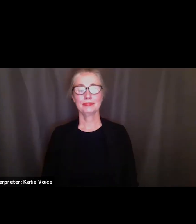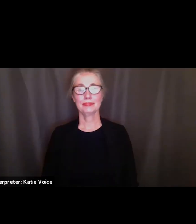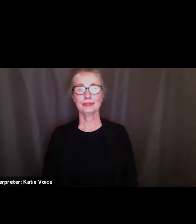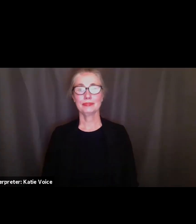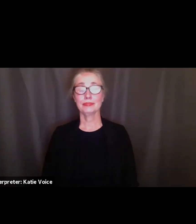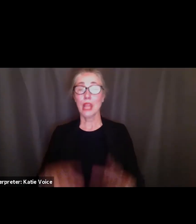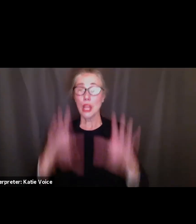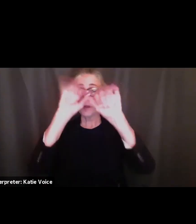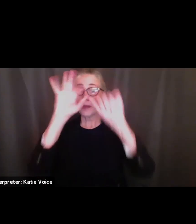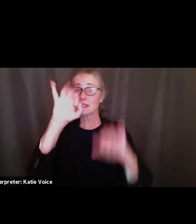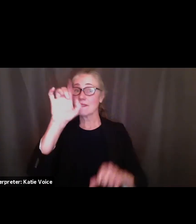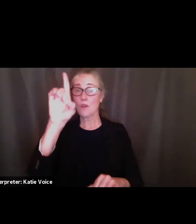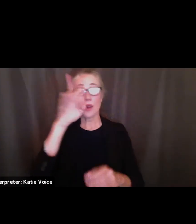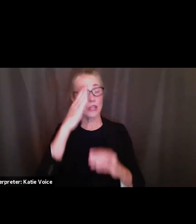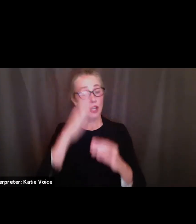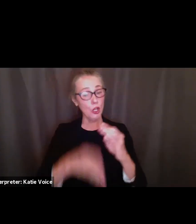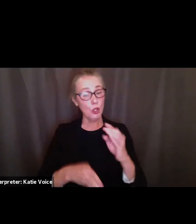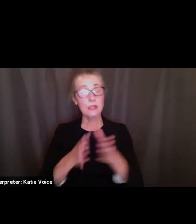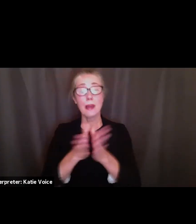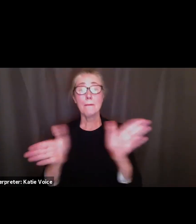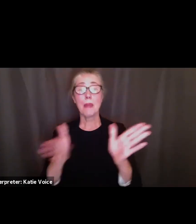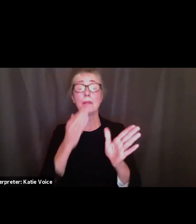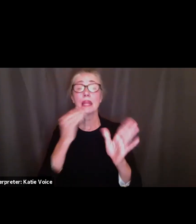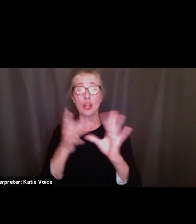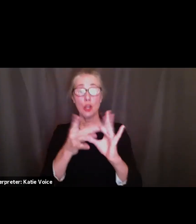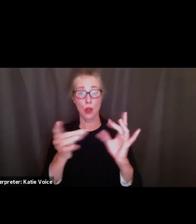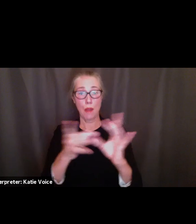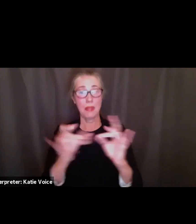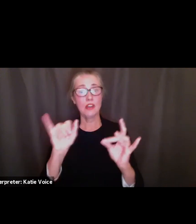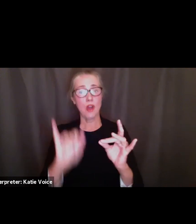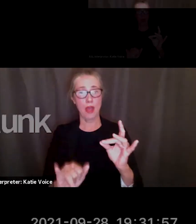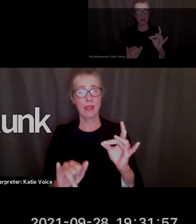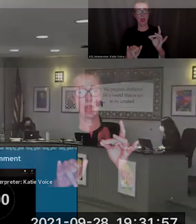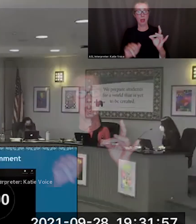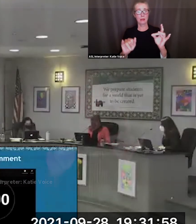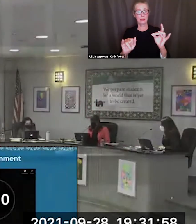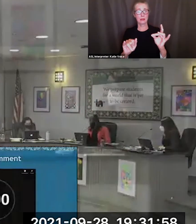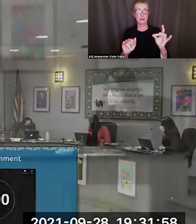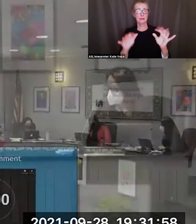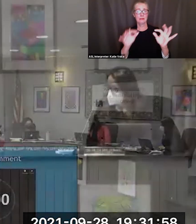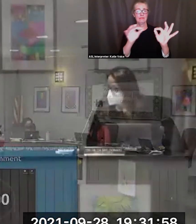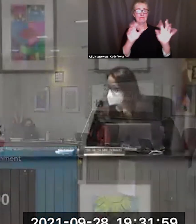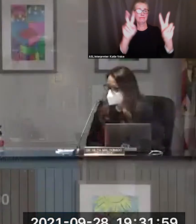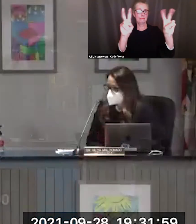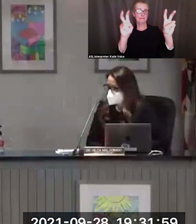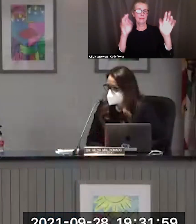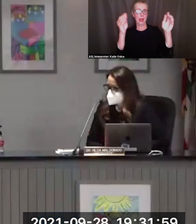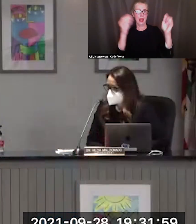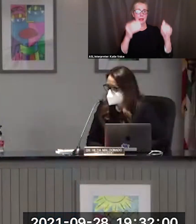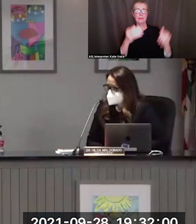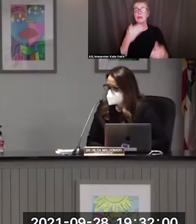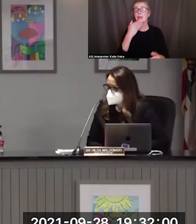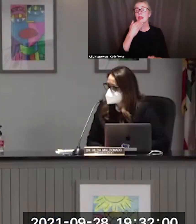President Ford, that concludes public comment on this item. Thank you, Ms. Morales, and thank you,